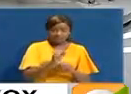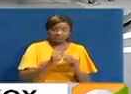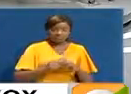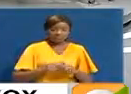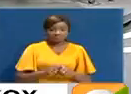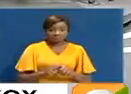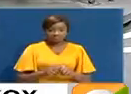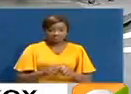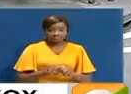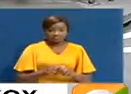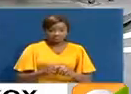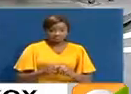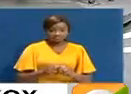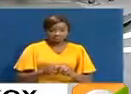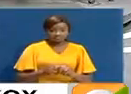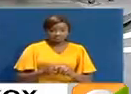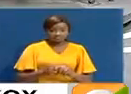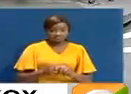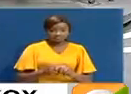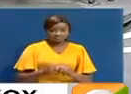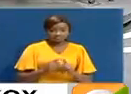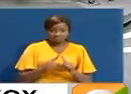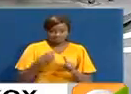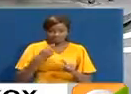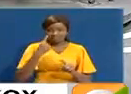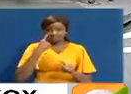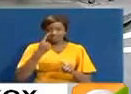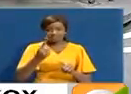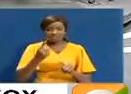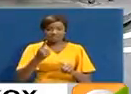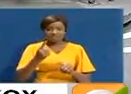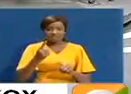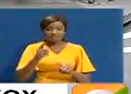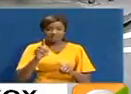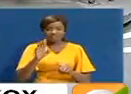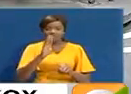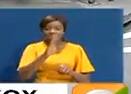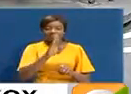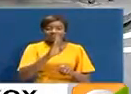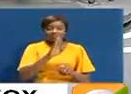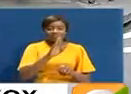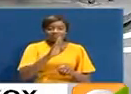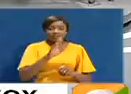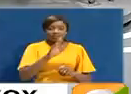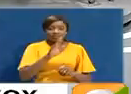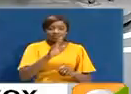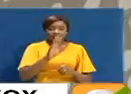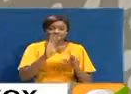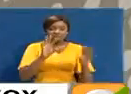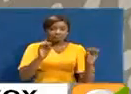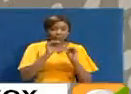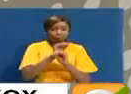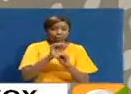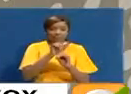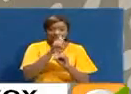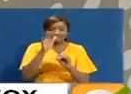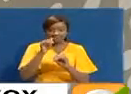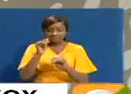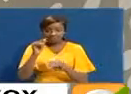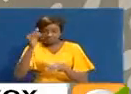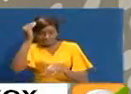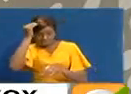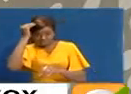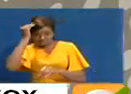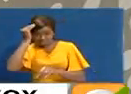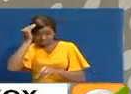movement. What caught my eye was, of course, the move for Belio Kipsang from Education to Regional